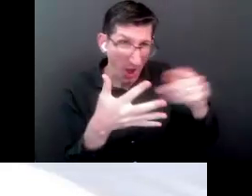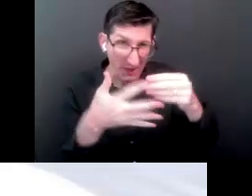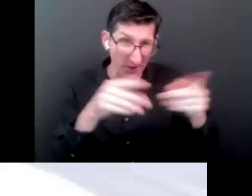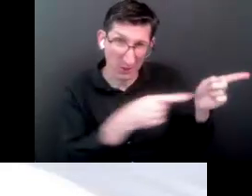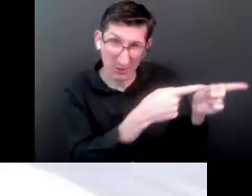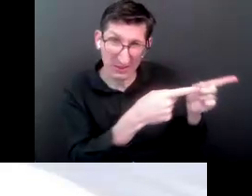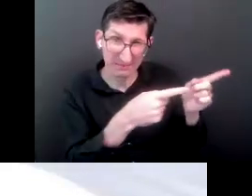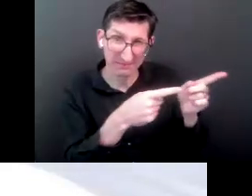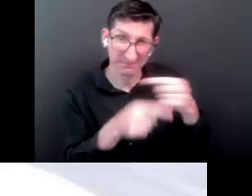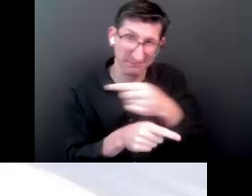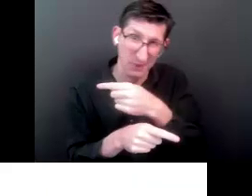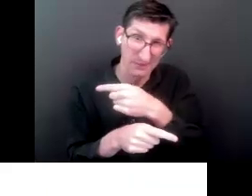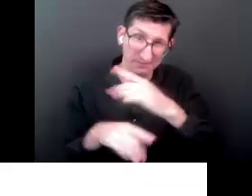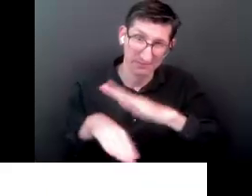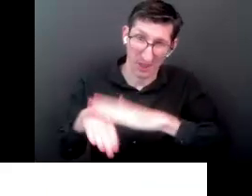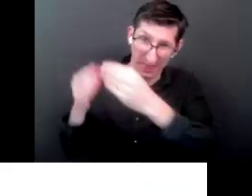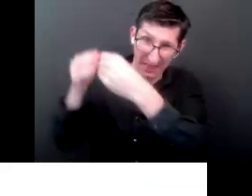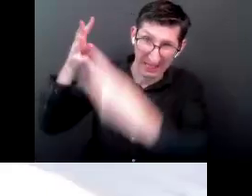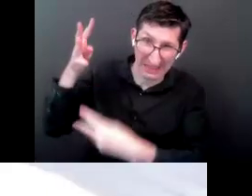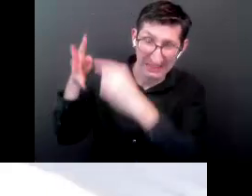to domestic violence.